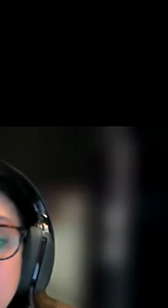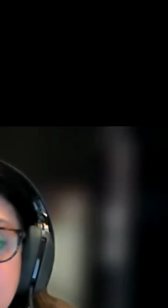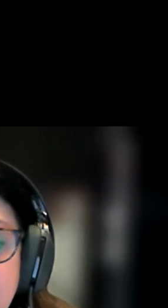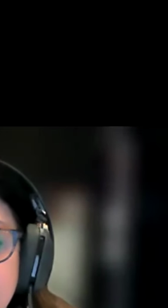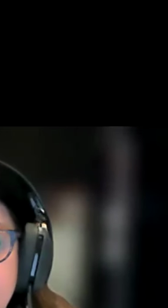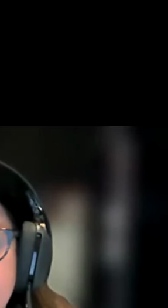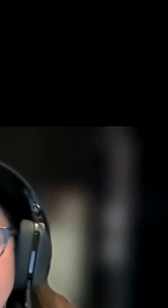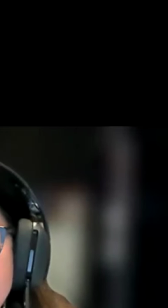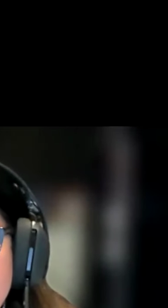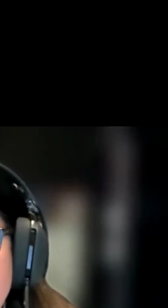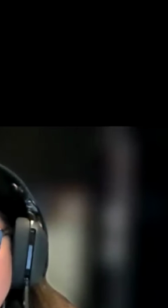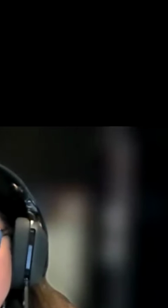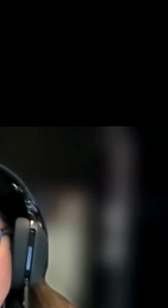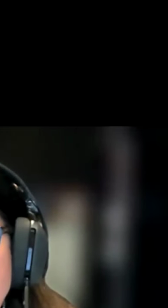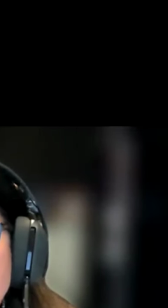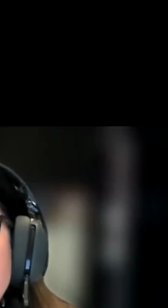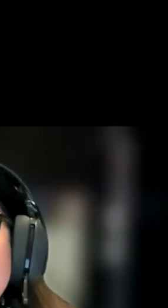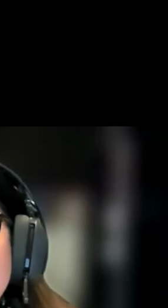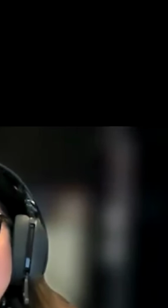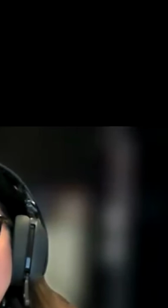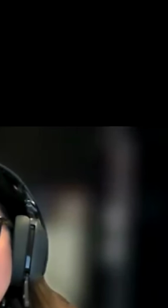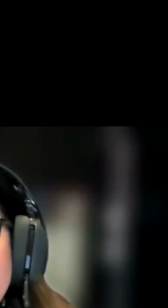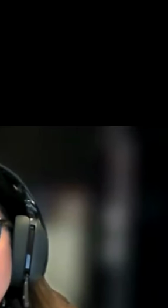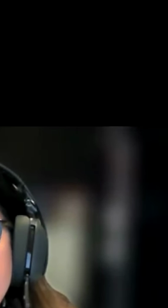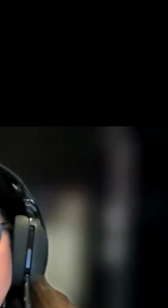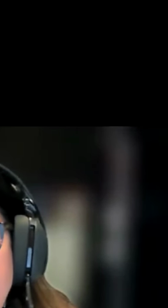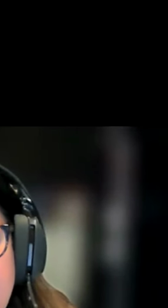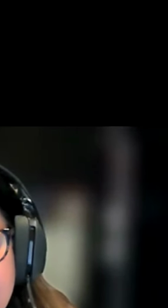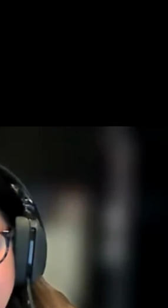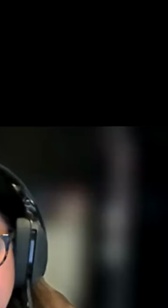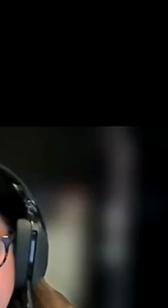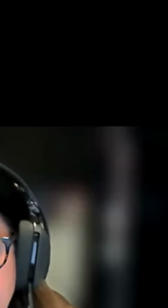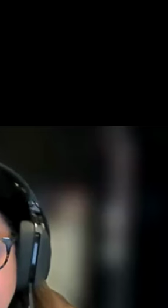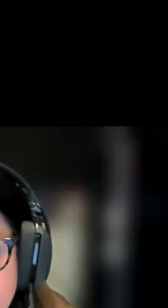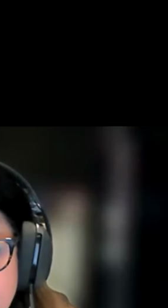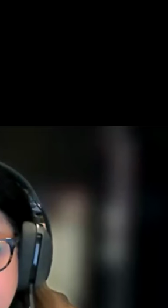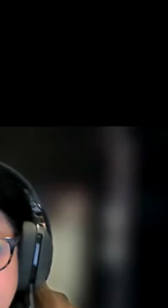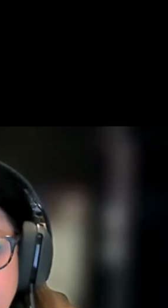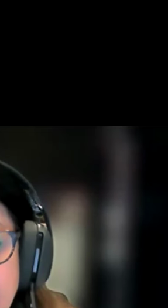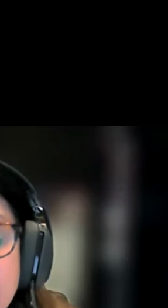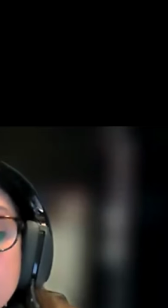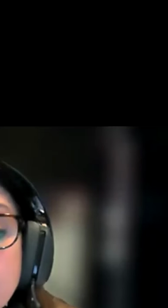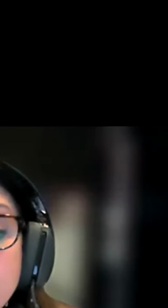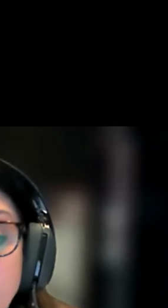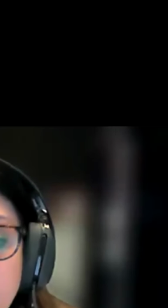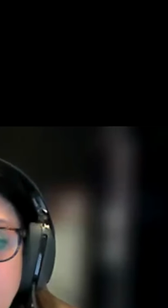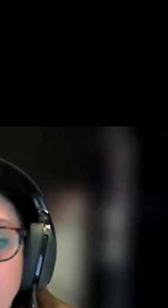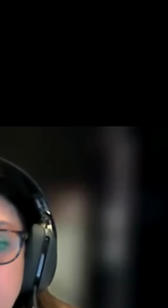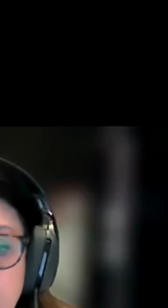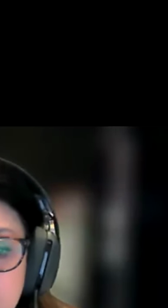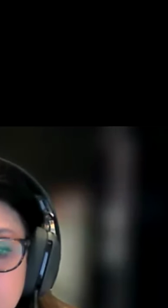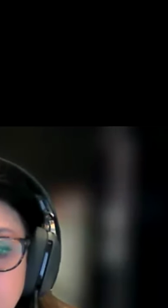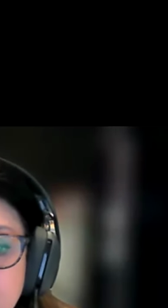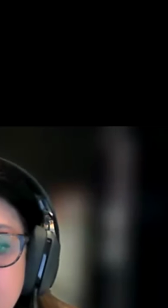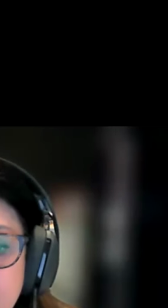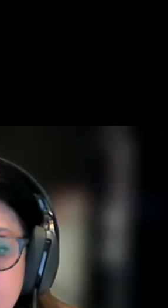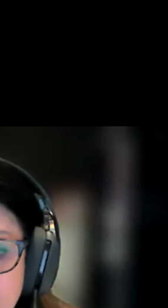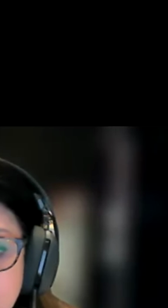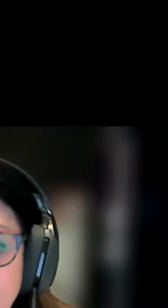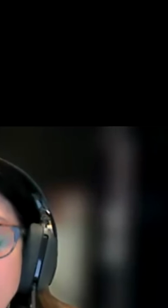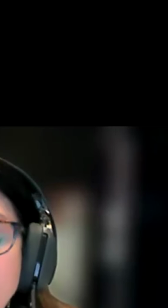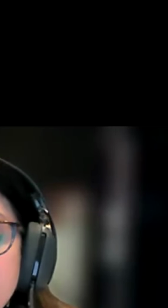in resilient critical infrastructure with accessibility and sustainability criteria. Let's promote cooperation and